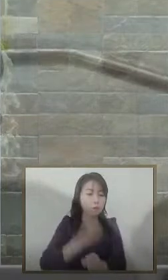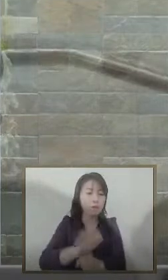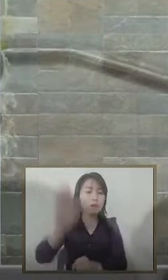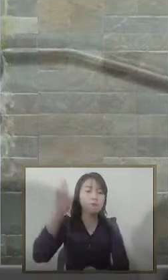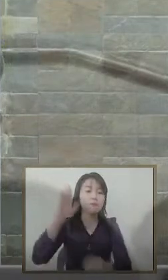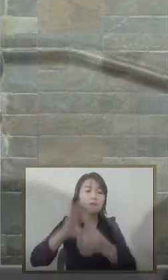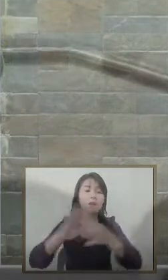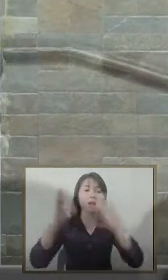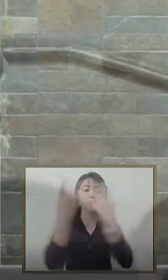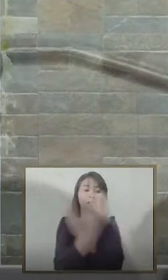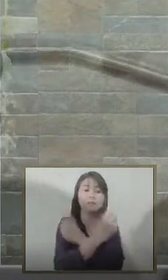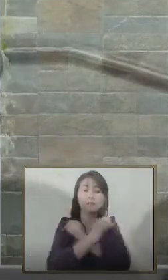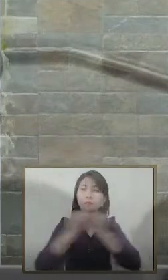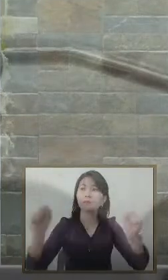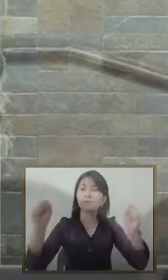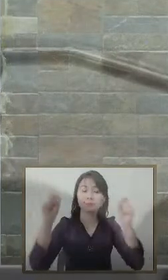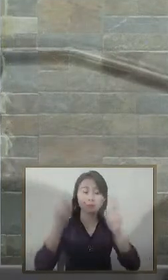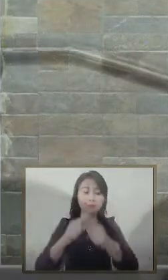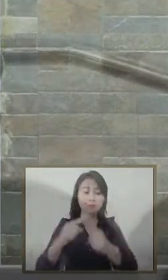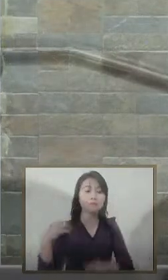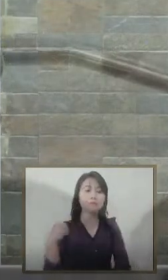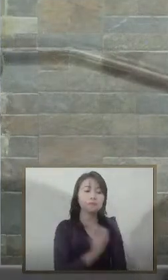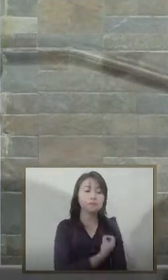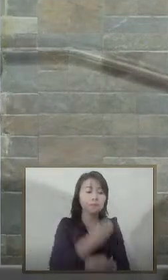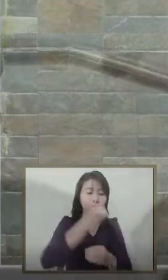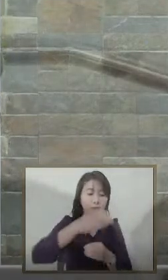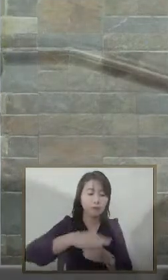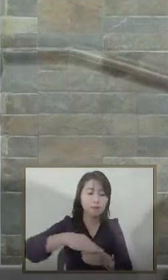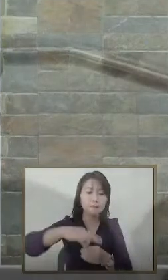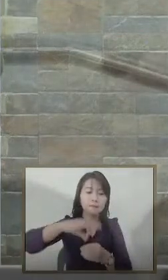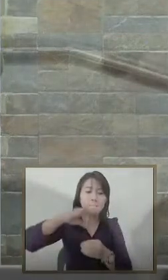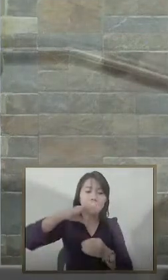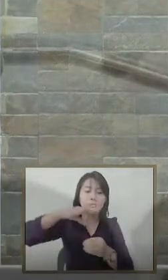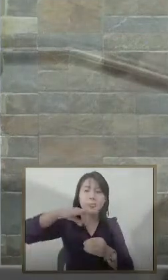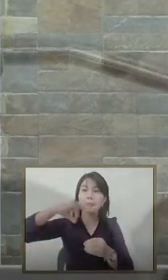the promise of salvation to our